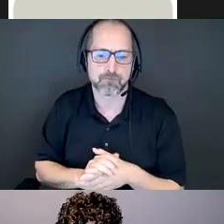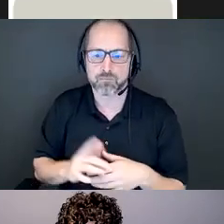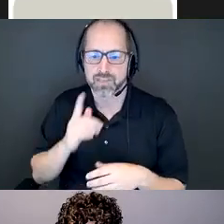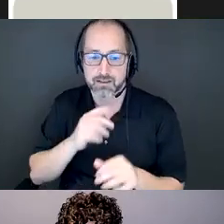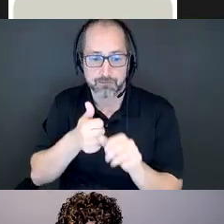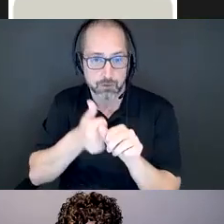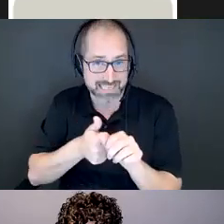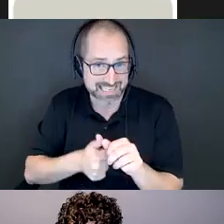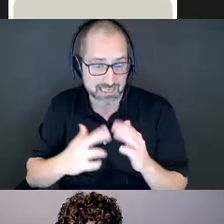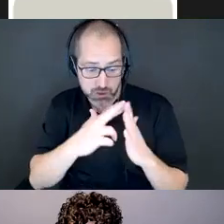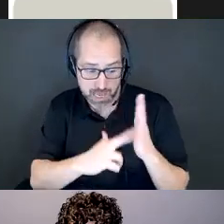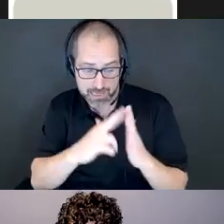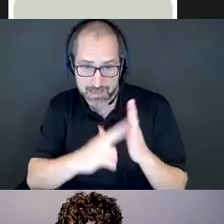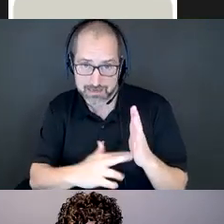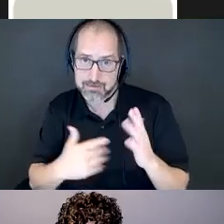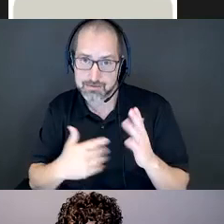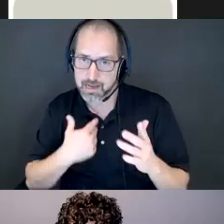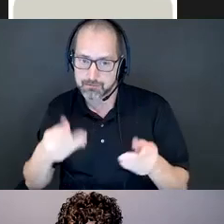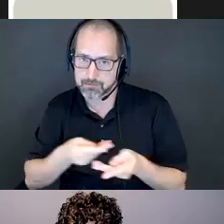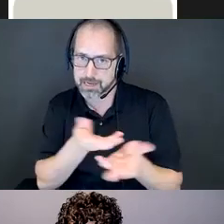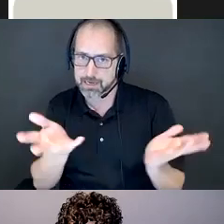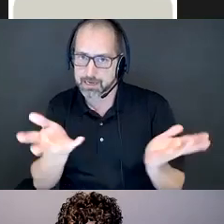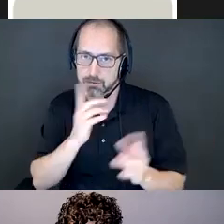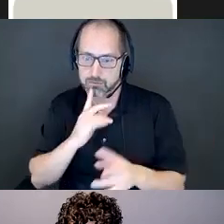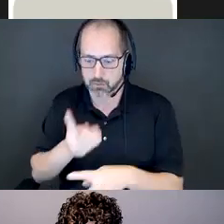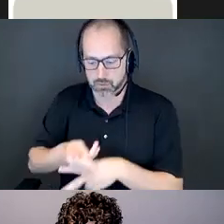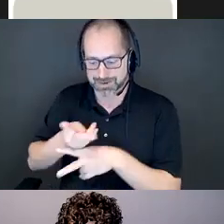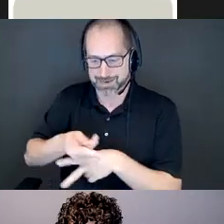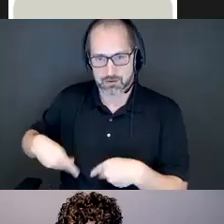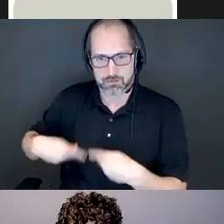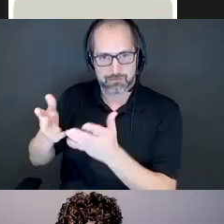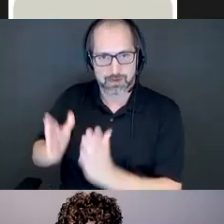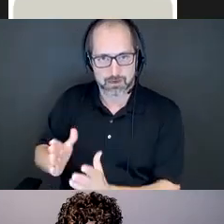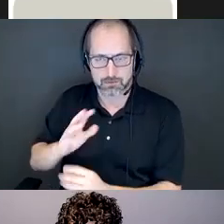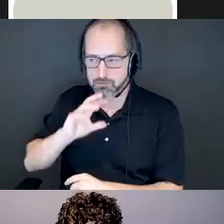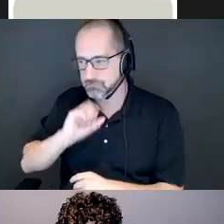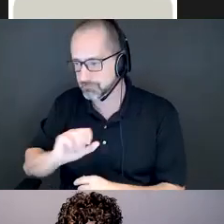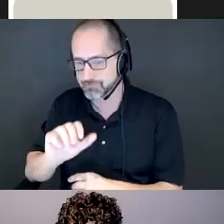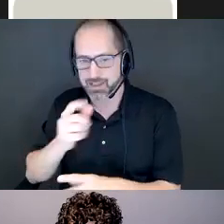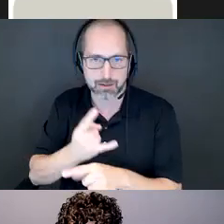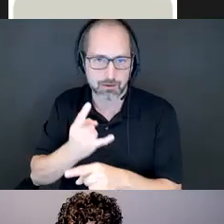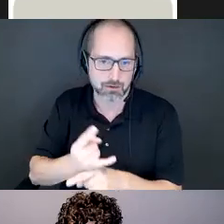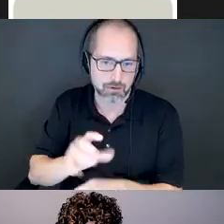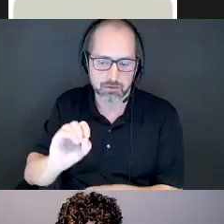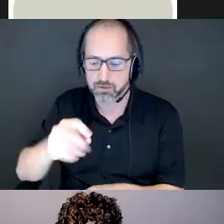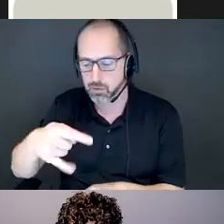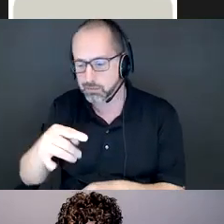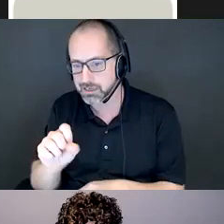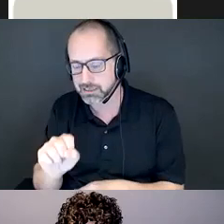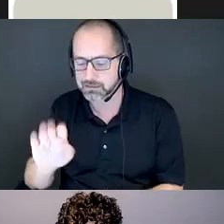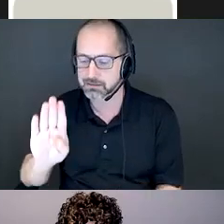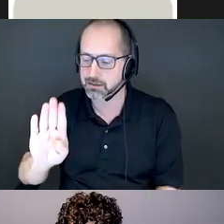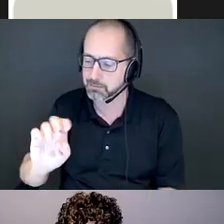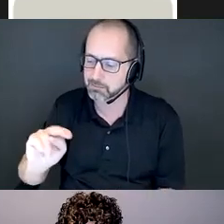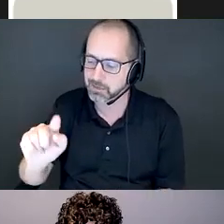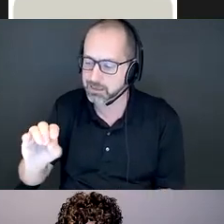some handouts for caregivers, for older adults, for alcohol, opiates, benzos, etc. Okay,